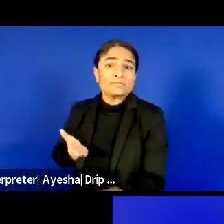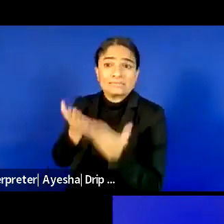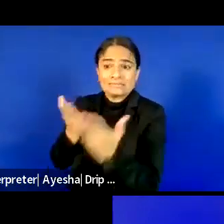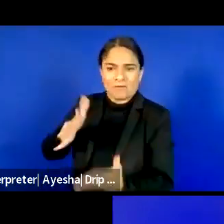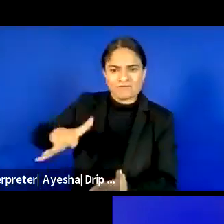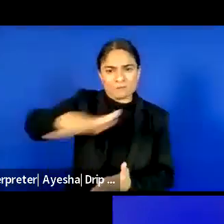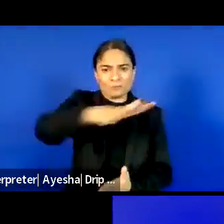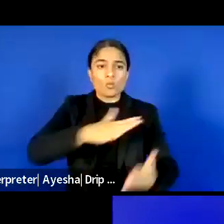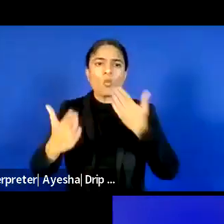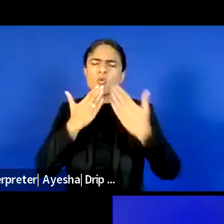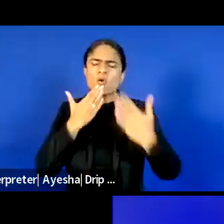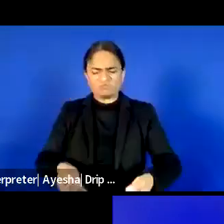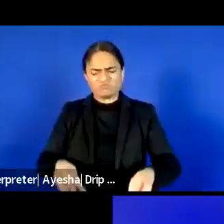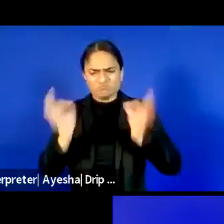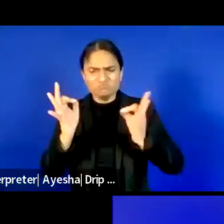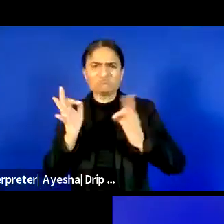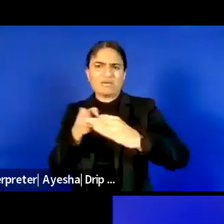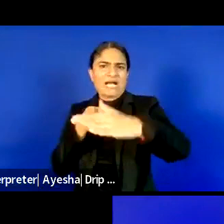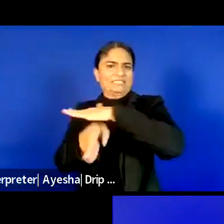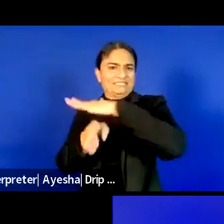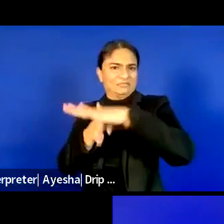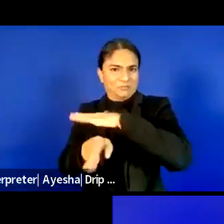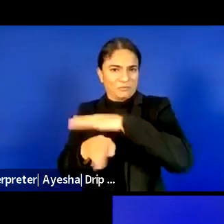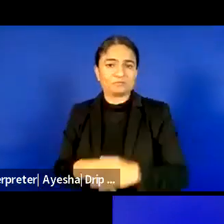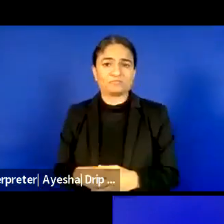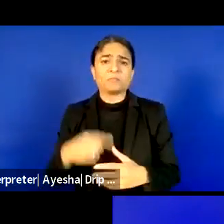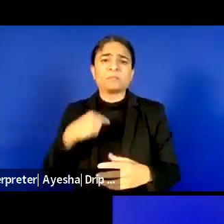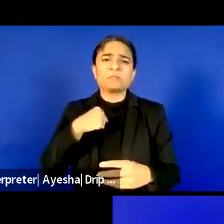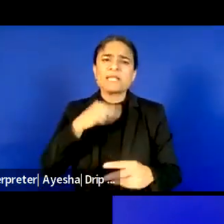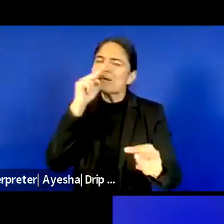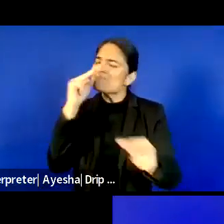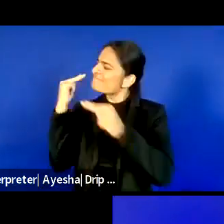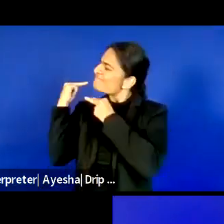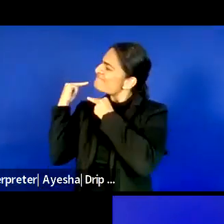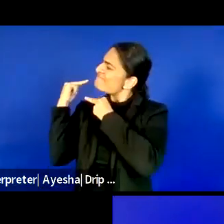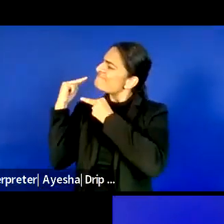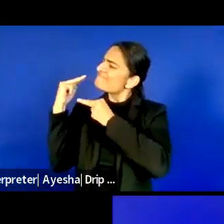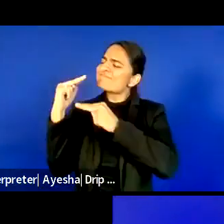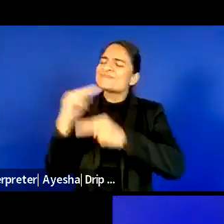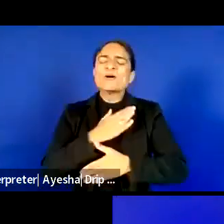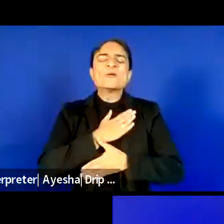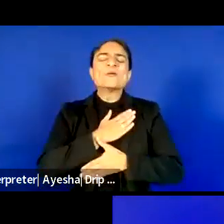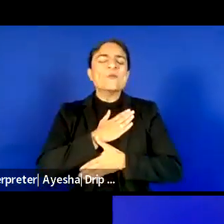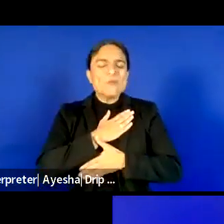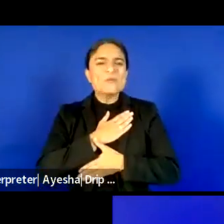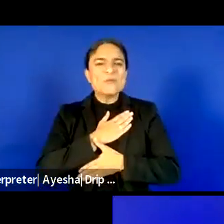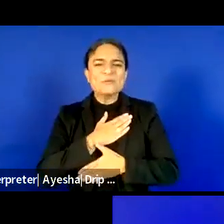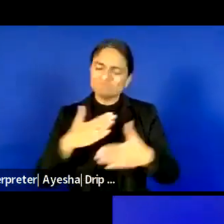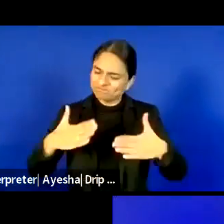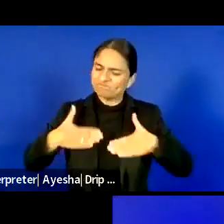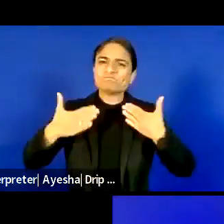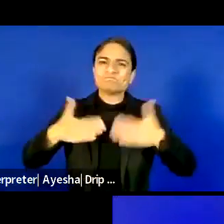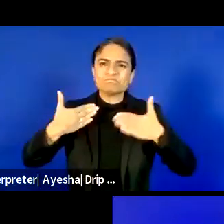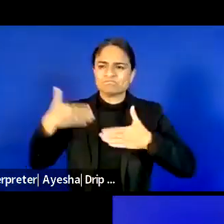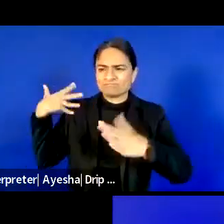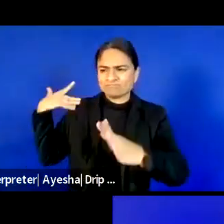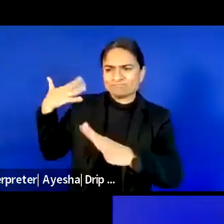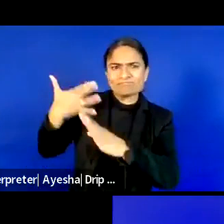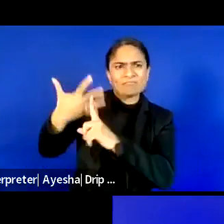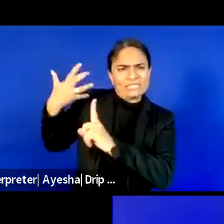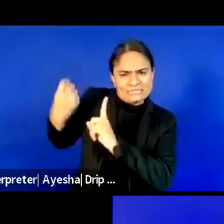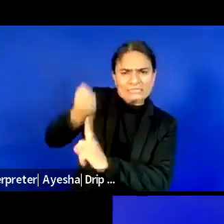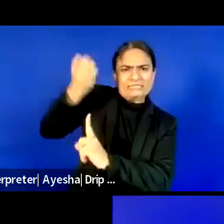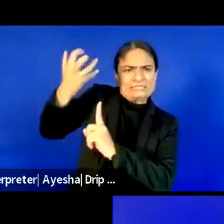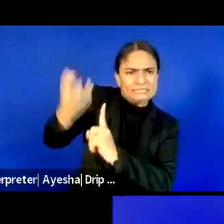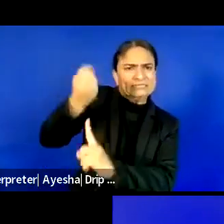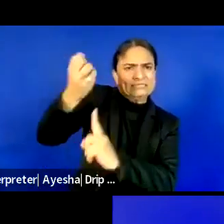look back on everything that was achieved and what we can still do into the future. So Gretchen,